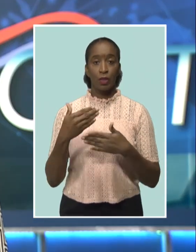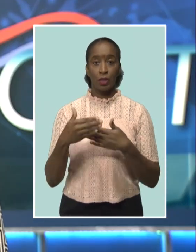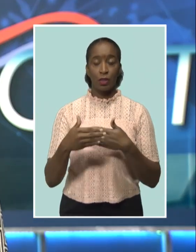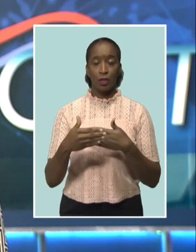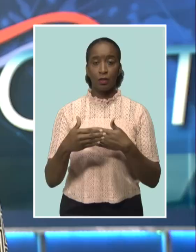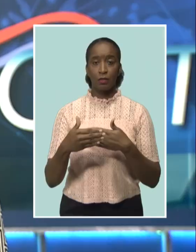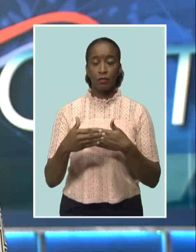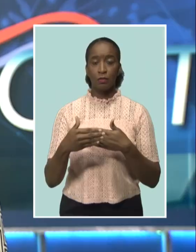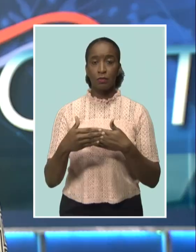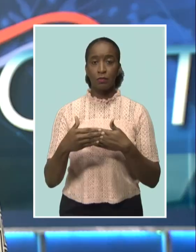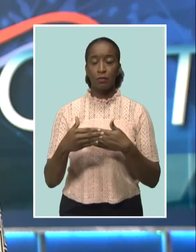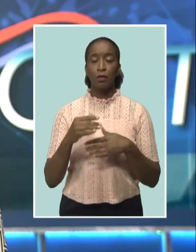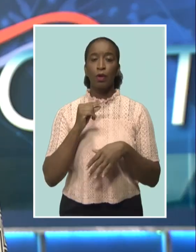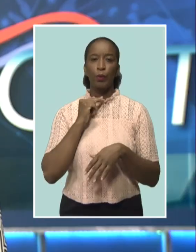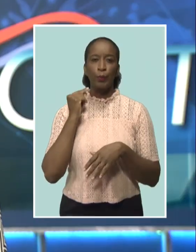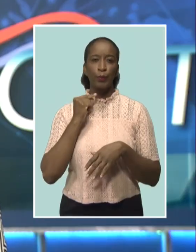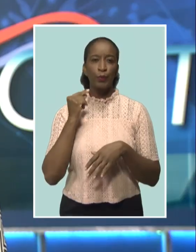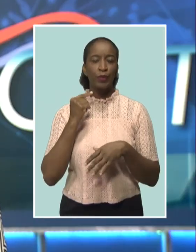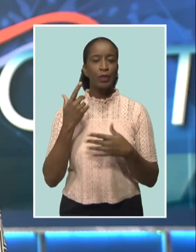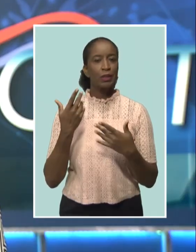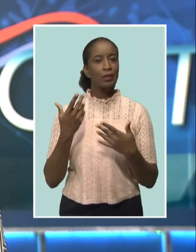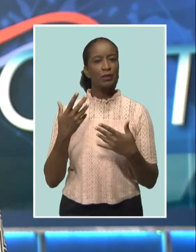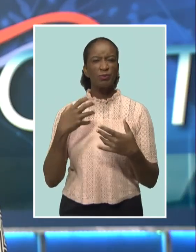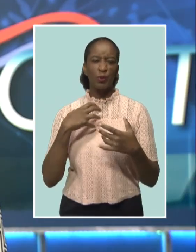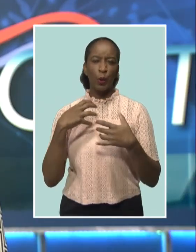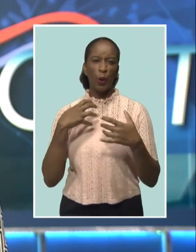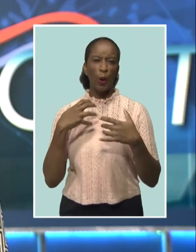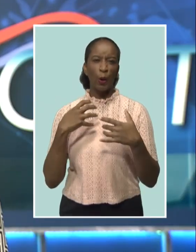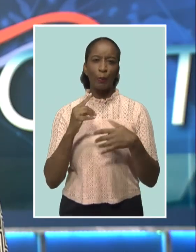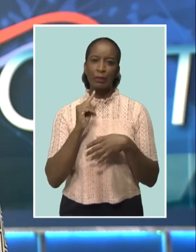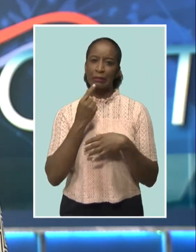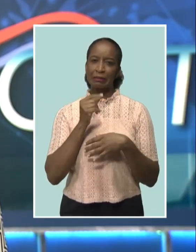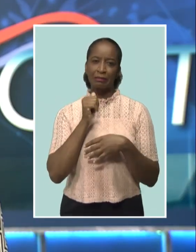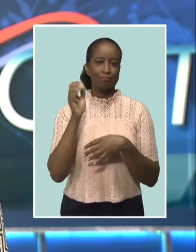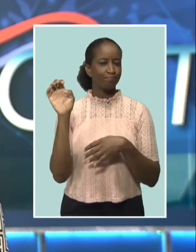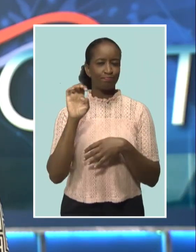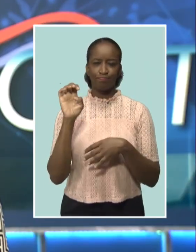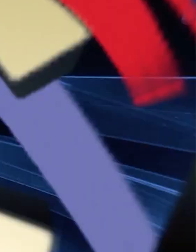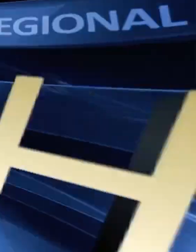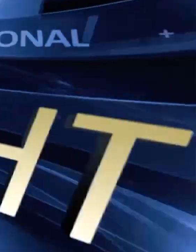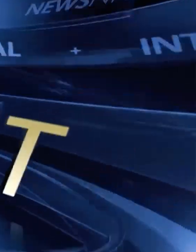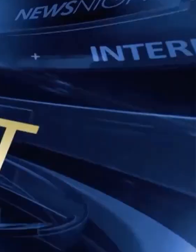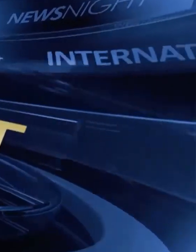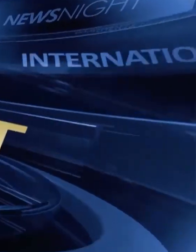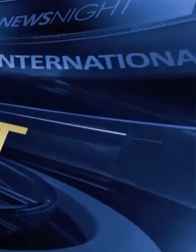this break, a cleric laments the reduction of solemnity surrounding Holy Week.